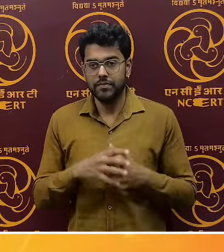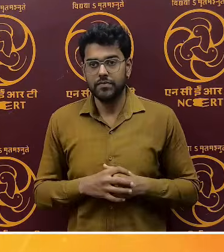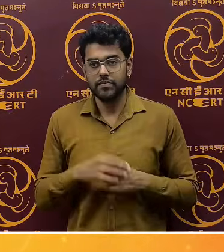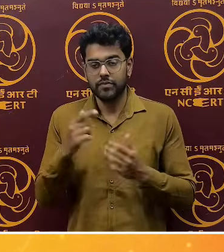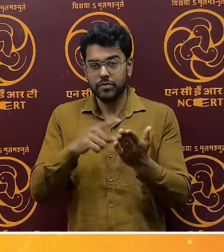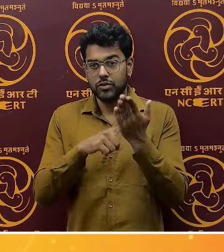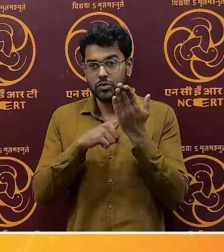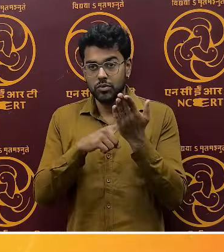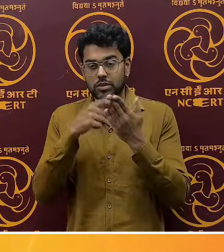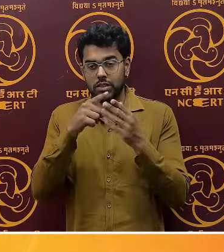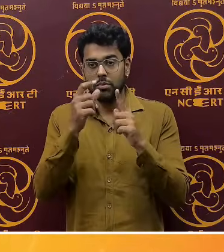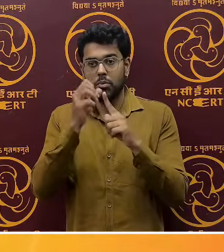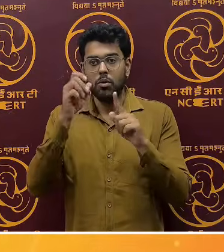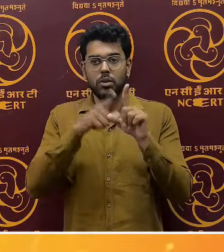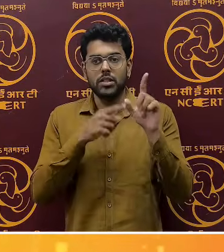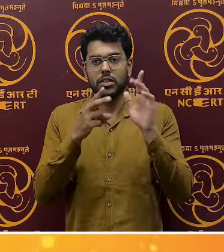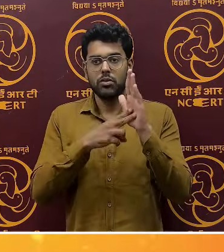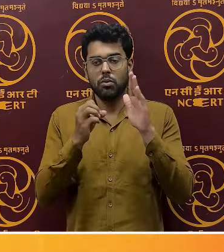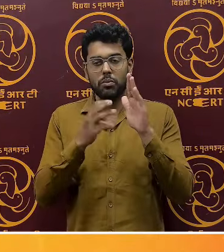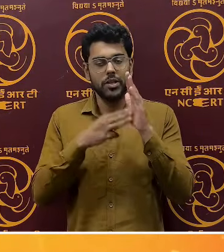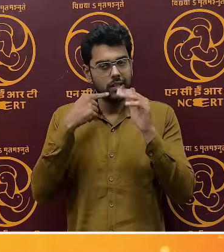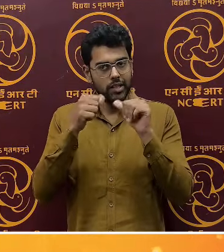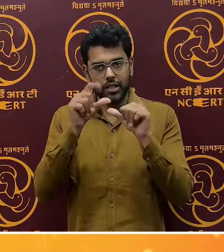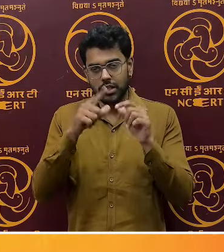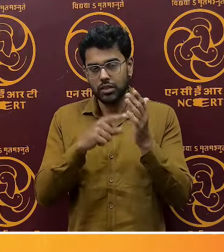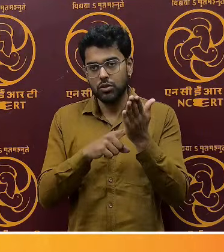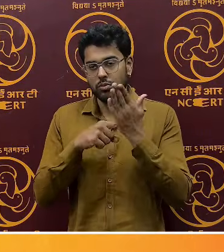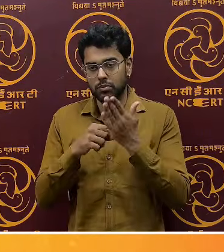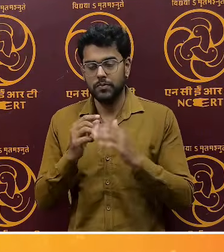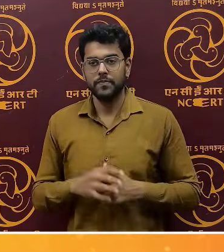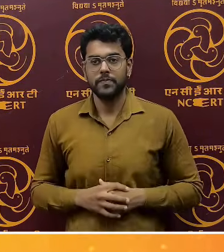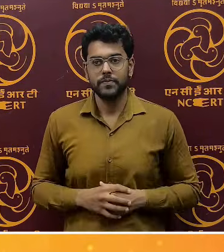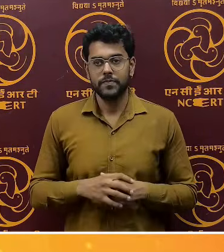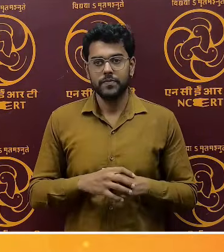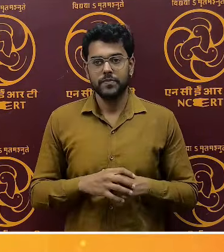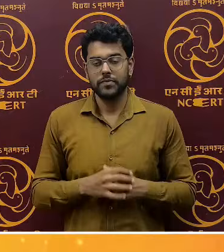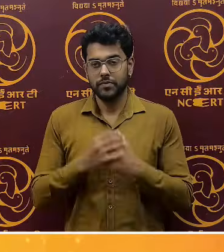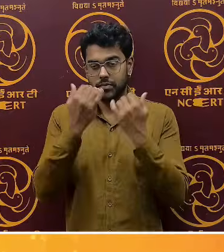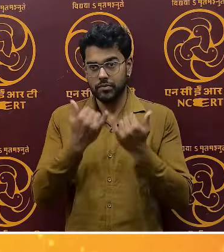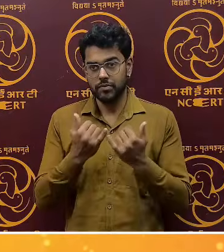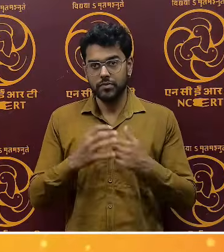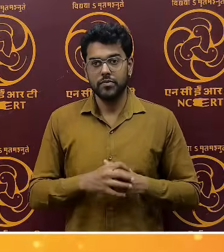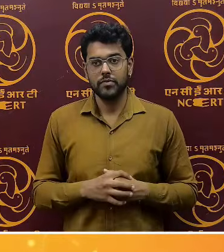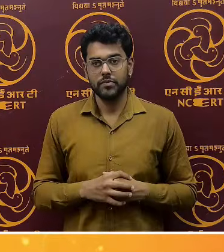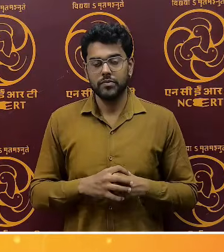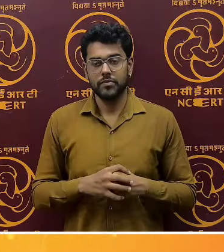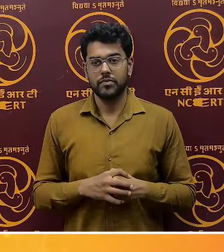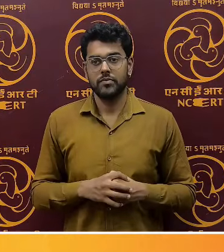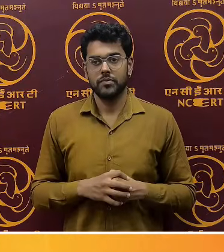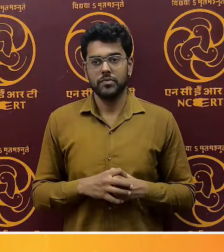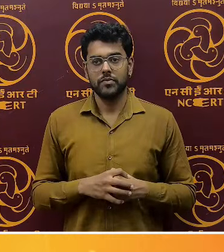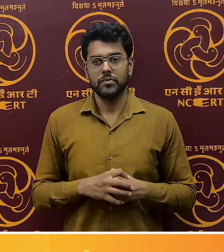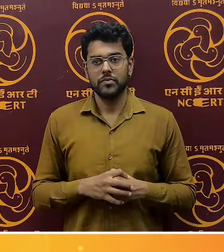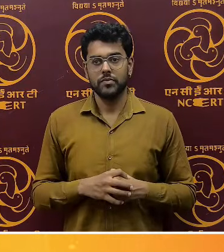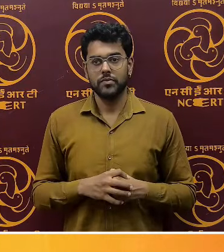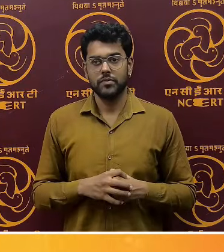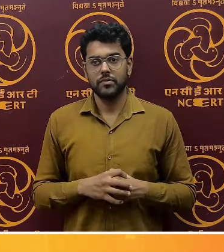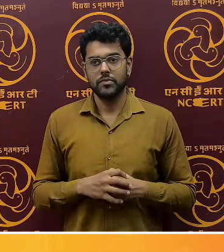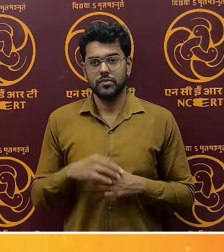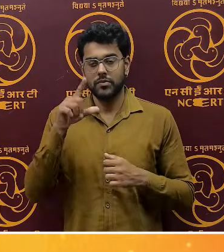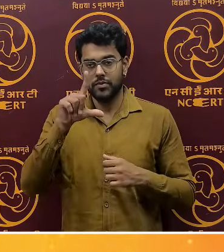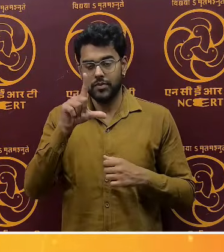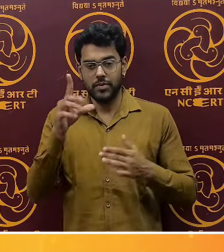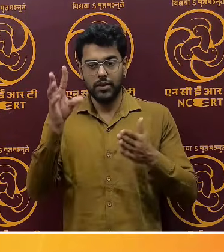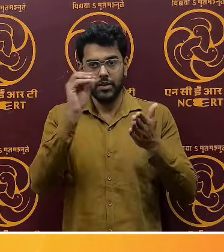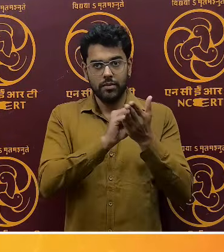representing this polynomial. Actually this is representing this polynomial. Now what will be the enter the length